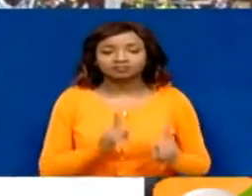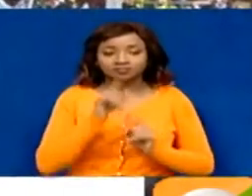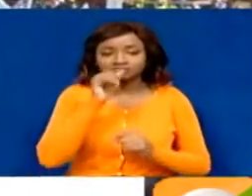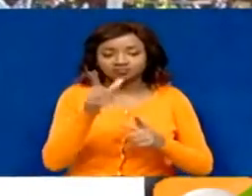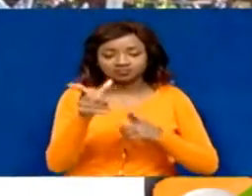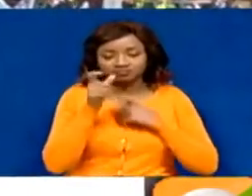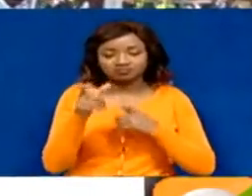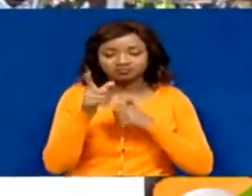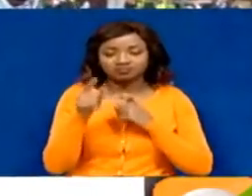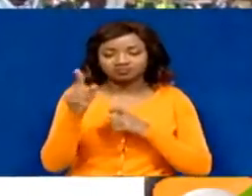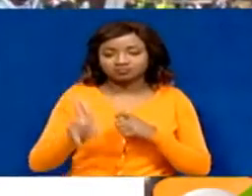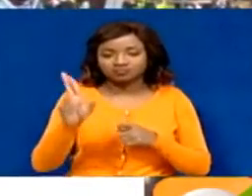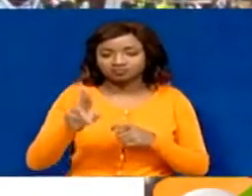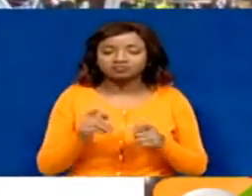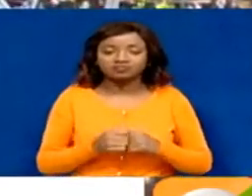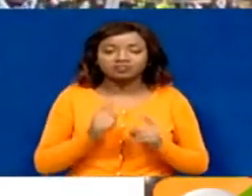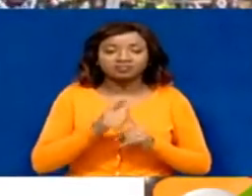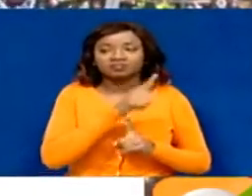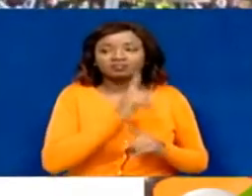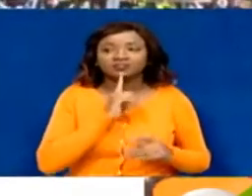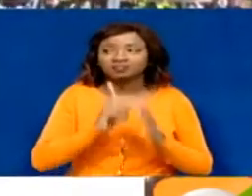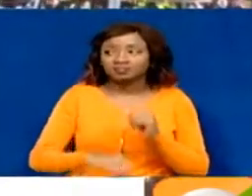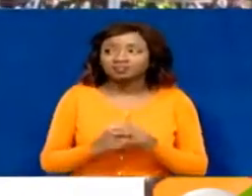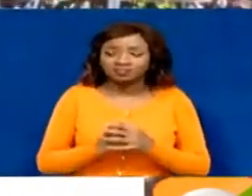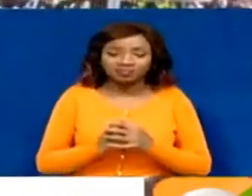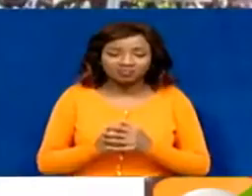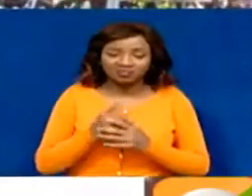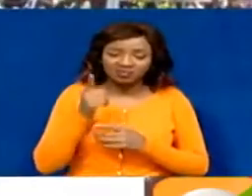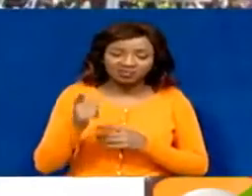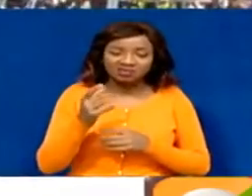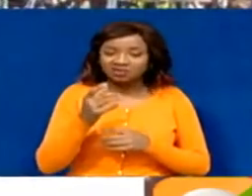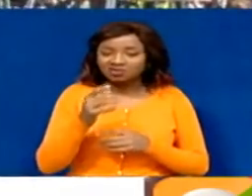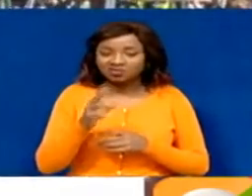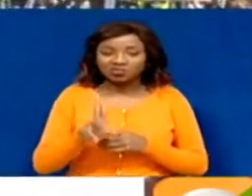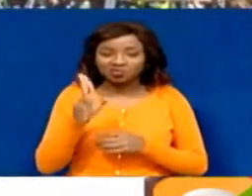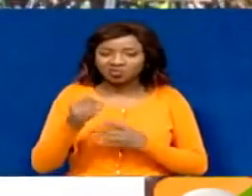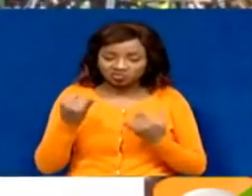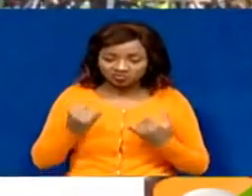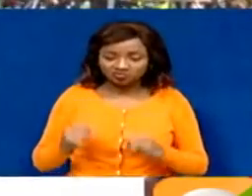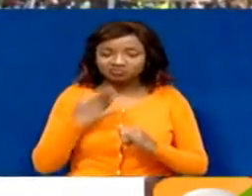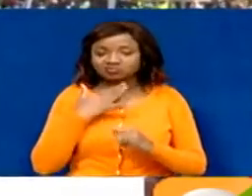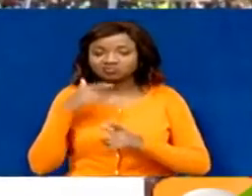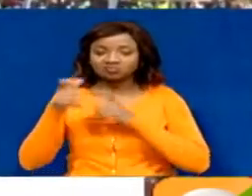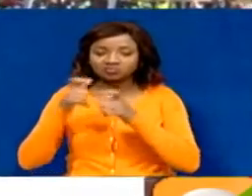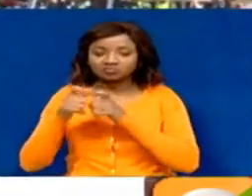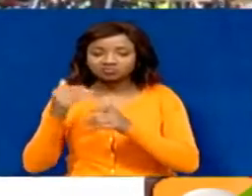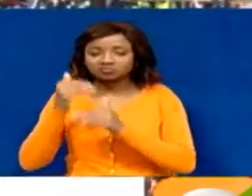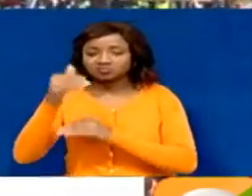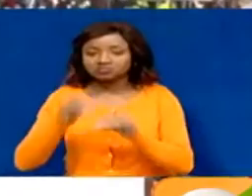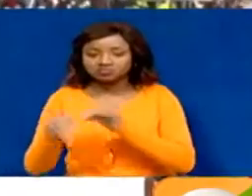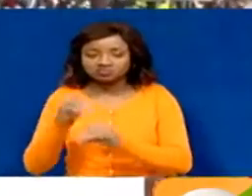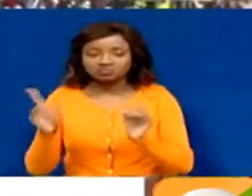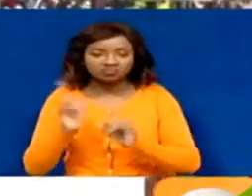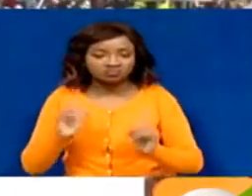the Kenya Kwanza Brigade fired salvos at President Uhuru Kenyatta for trying to fix the 2022 succession race. The Kenya Kwanza